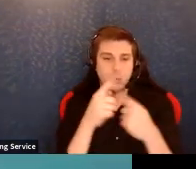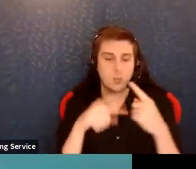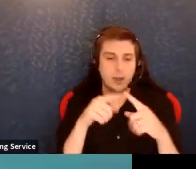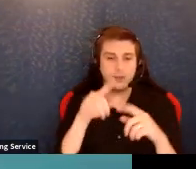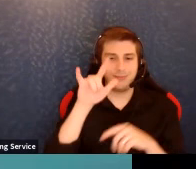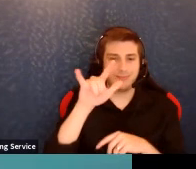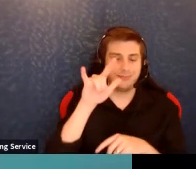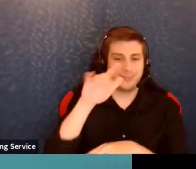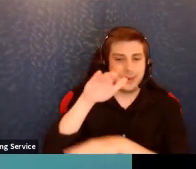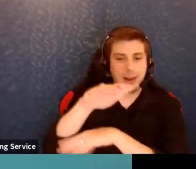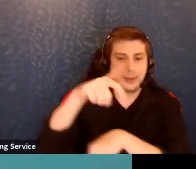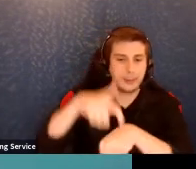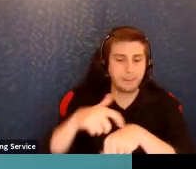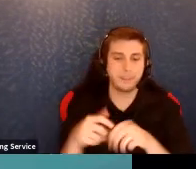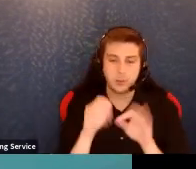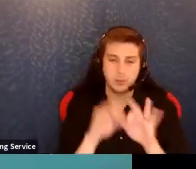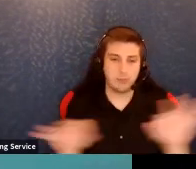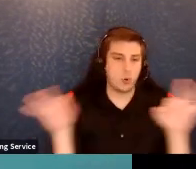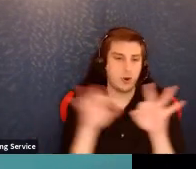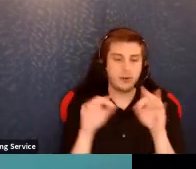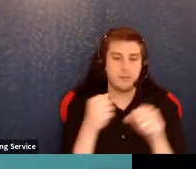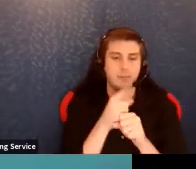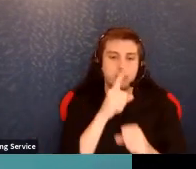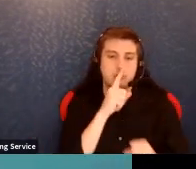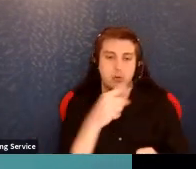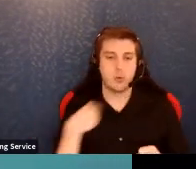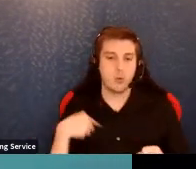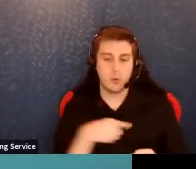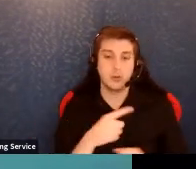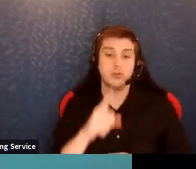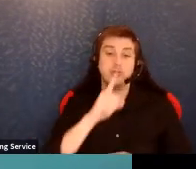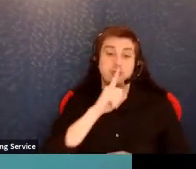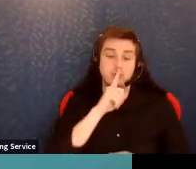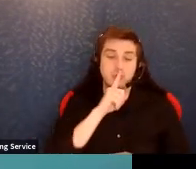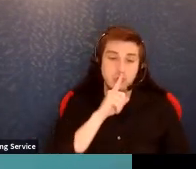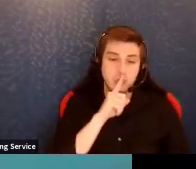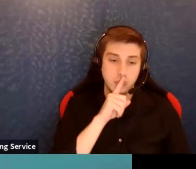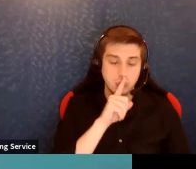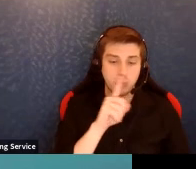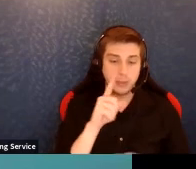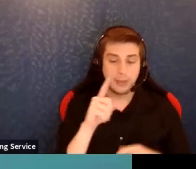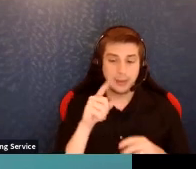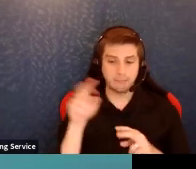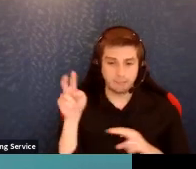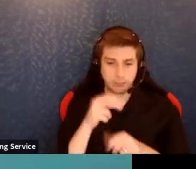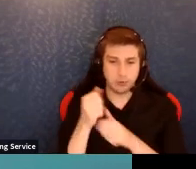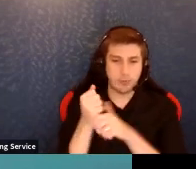at night. So again, most importantly, make sure that we truly account for the challenges in our night